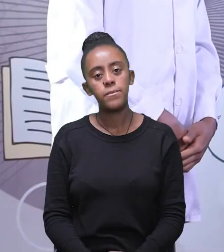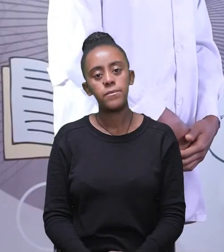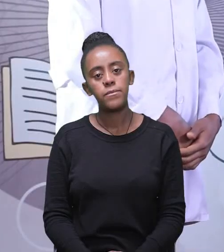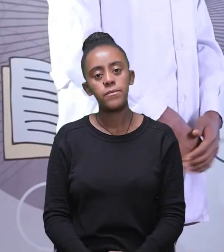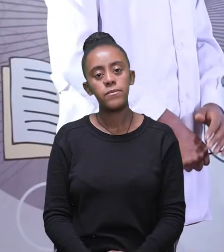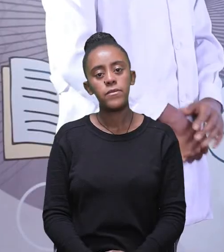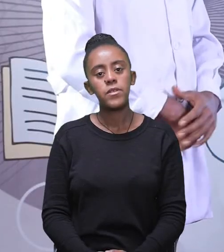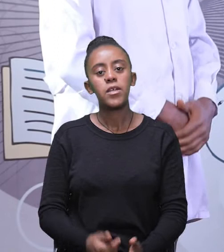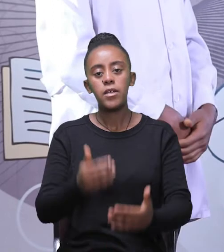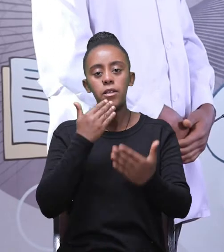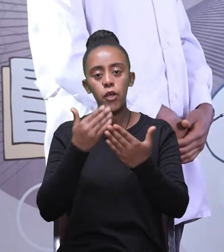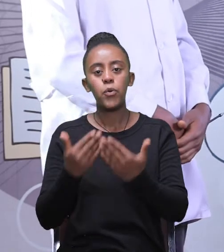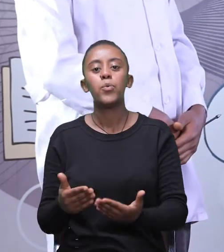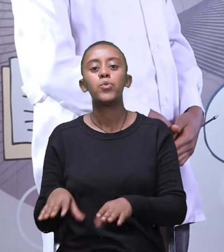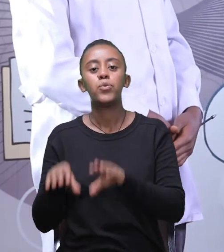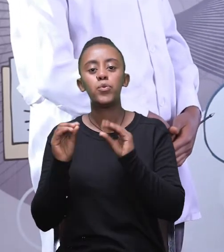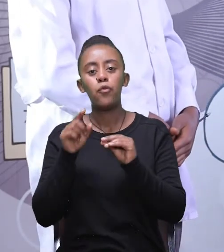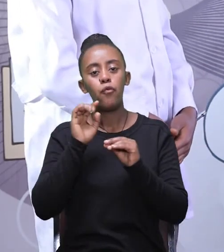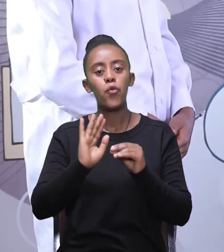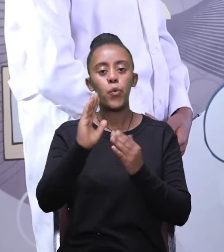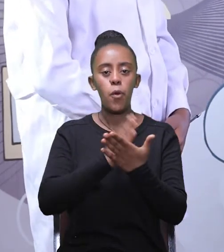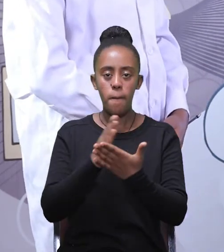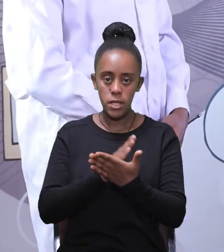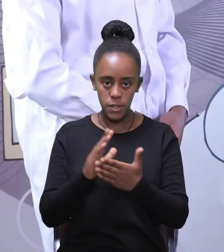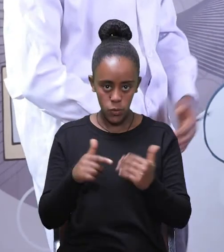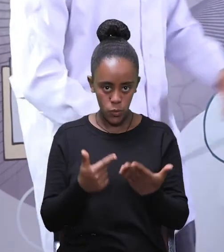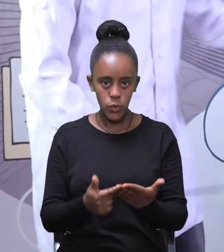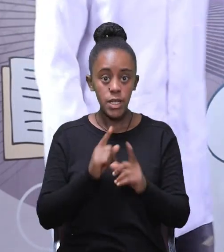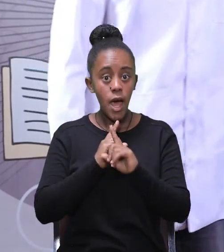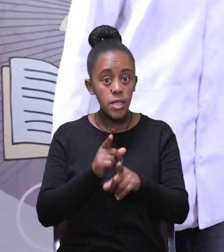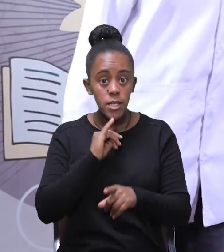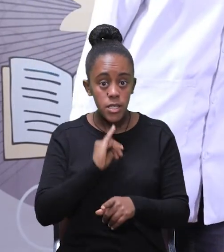Well done. Thank you very much for your participation. So, the